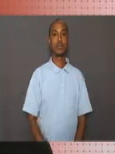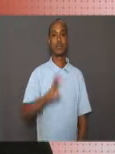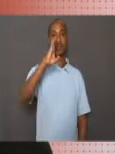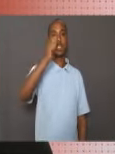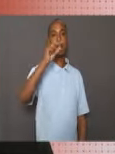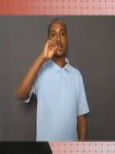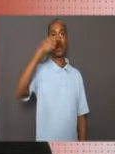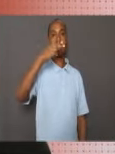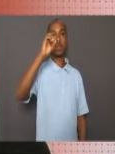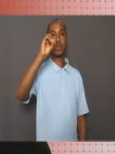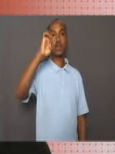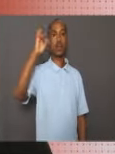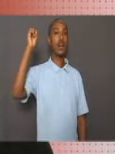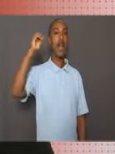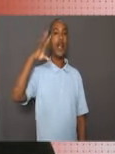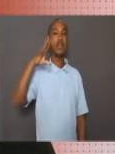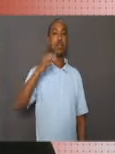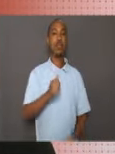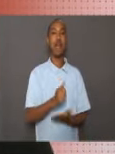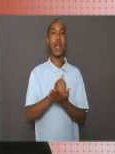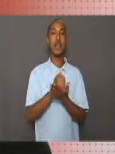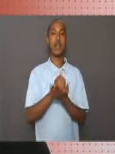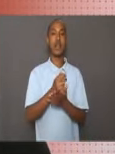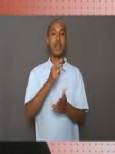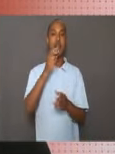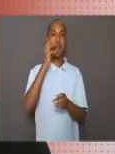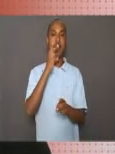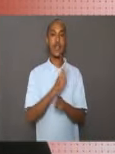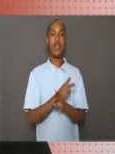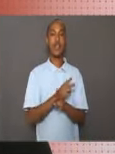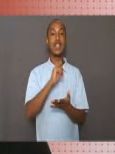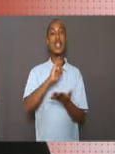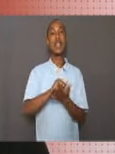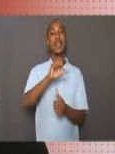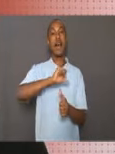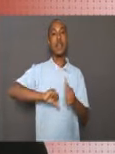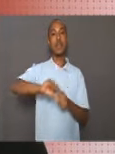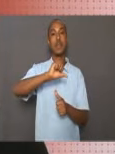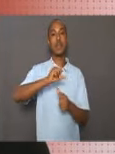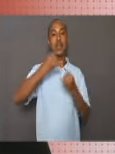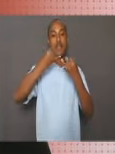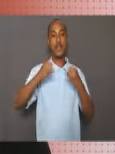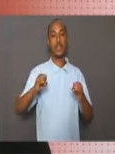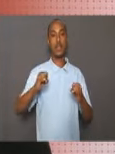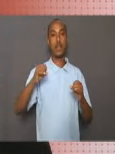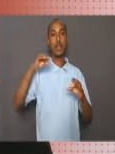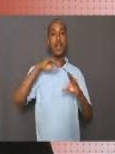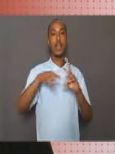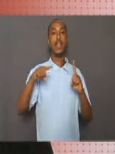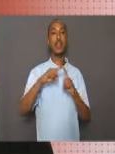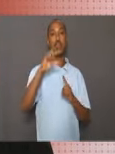Cathode rays provided evidence that atoms are divisible into